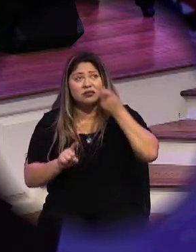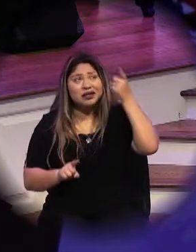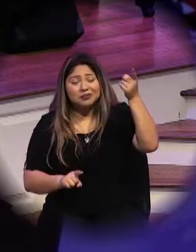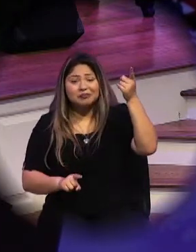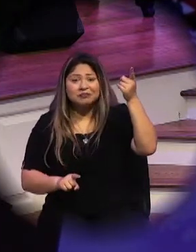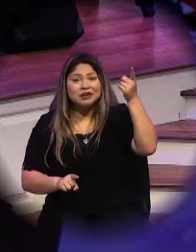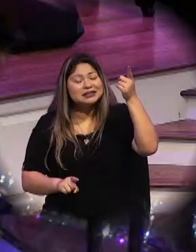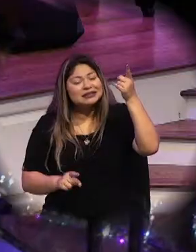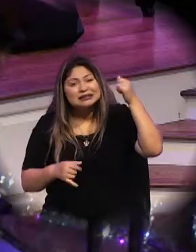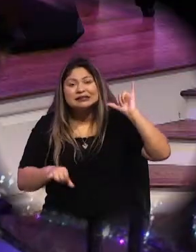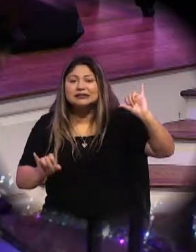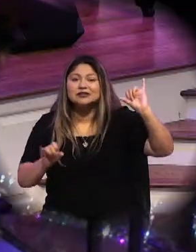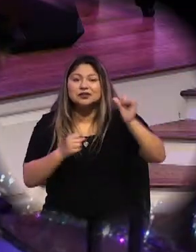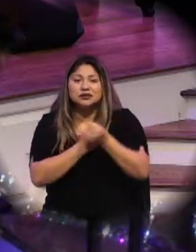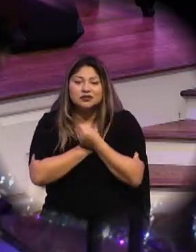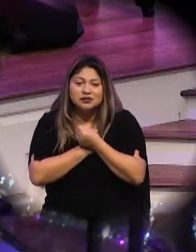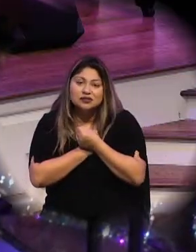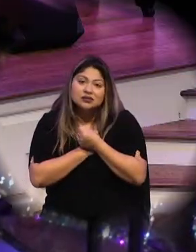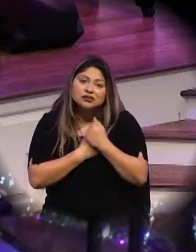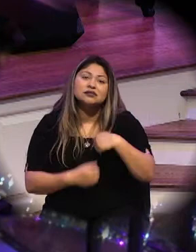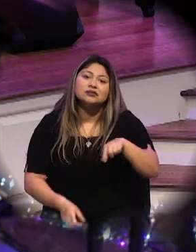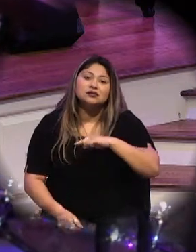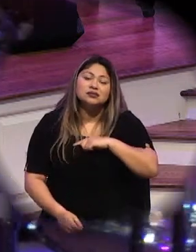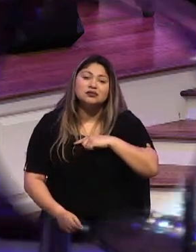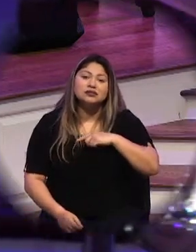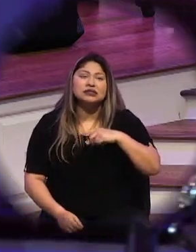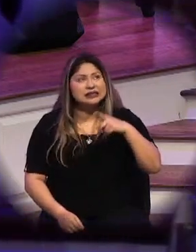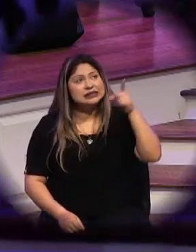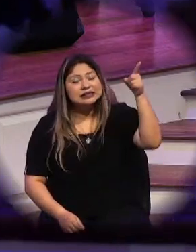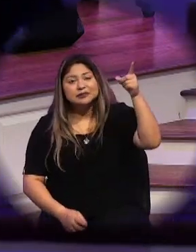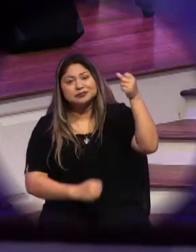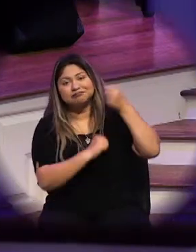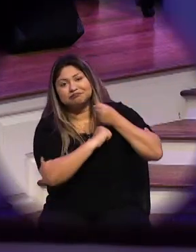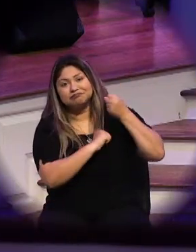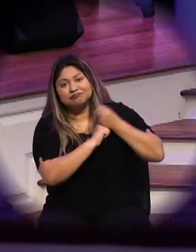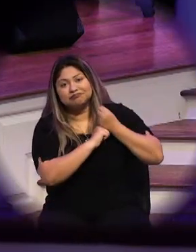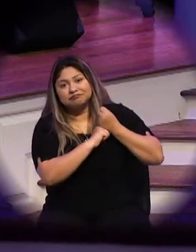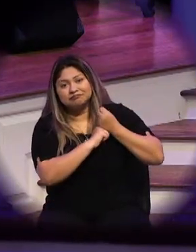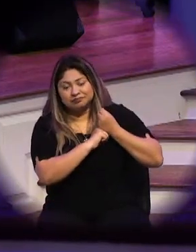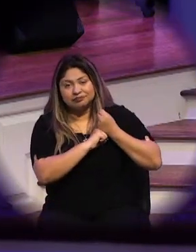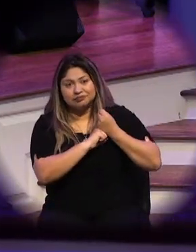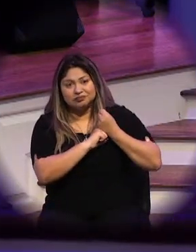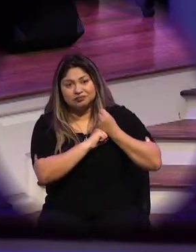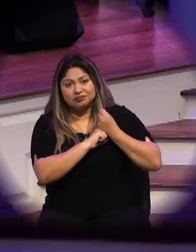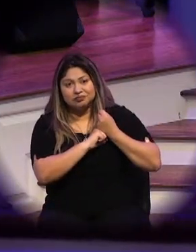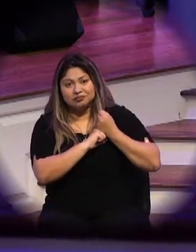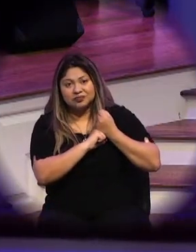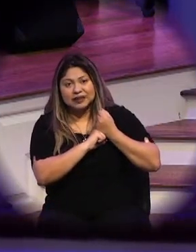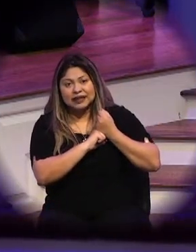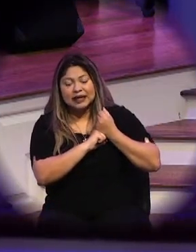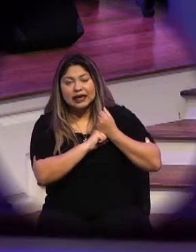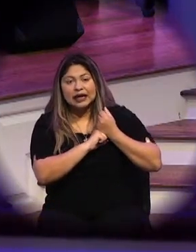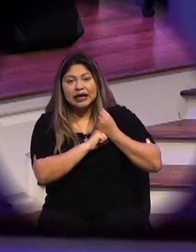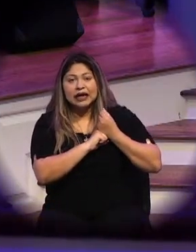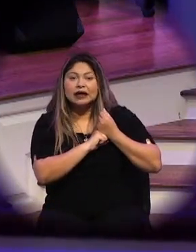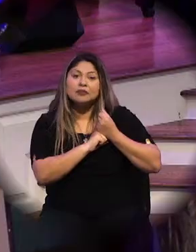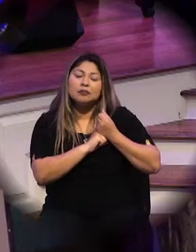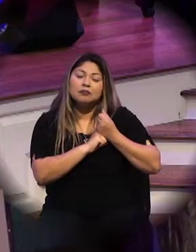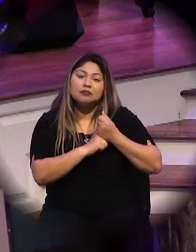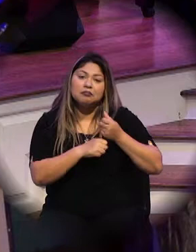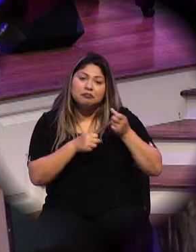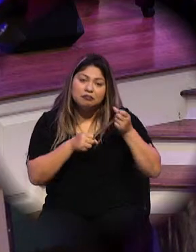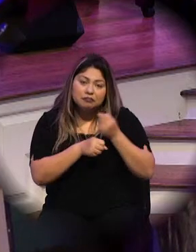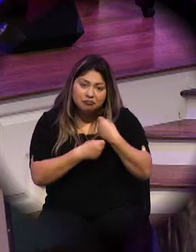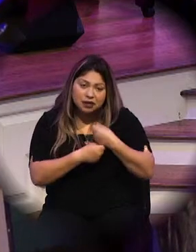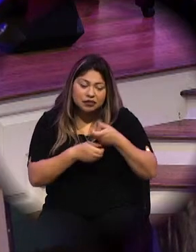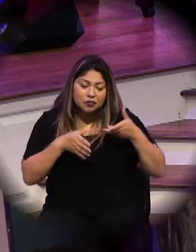and is for us, and he has made a way for our sins to be forgiven. As one writer put it, the stunning point of